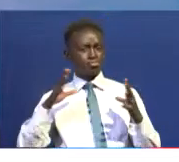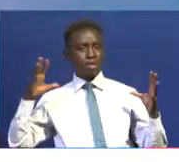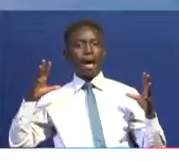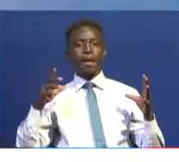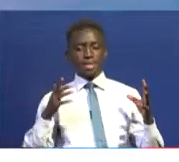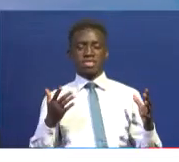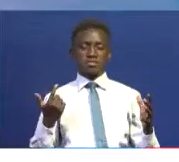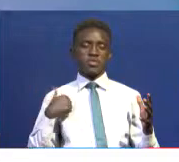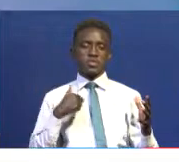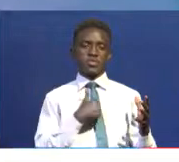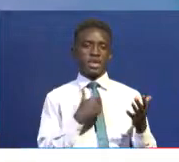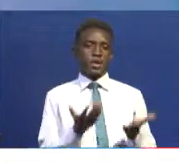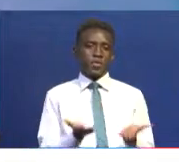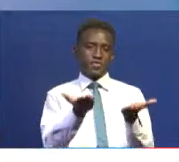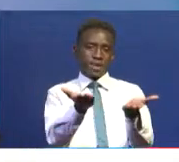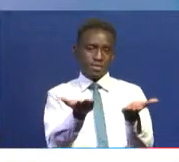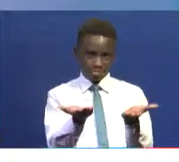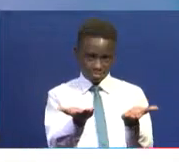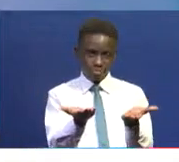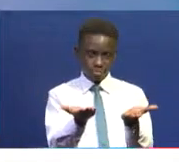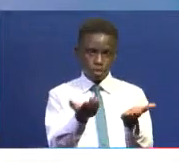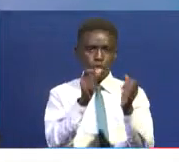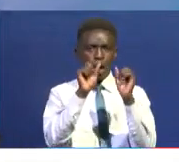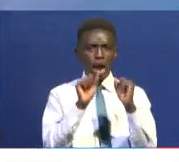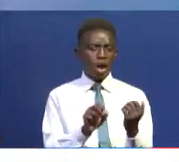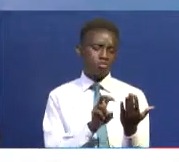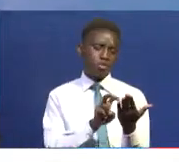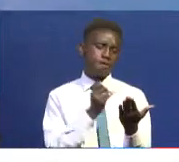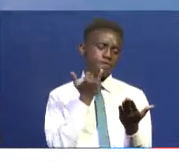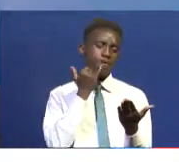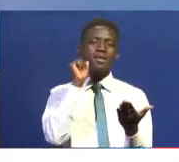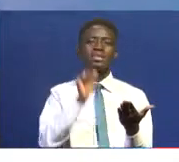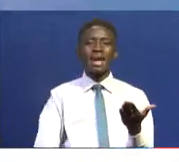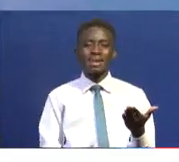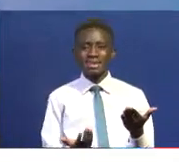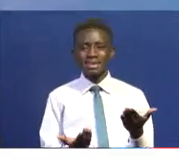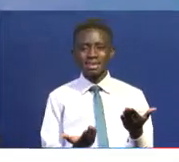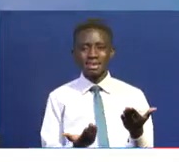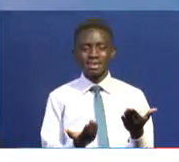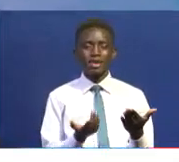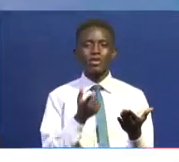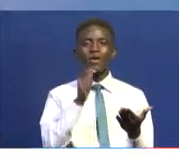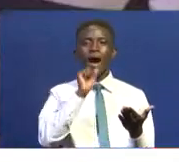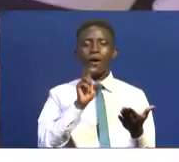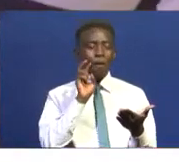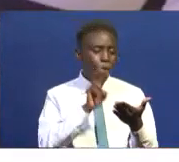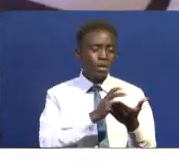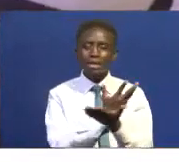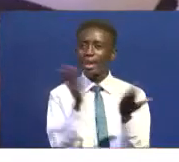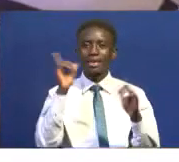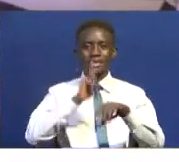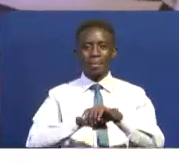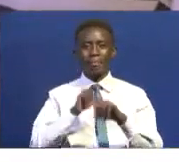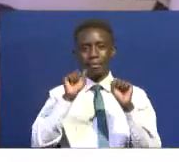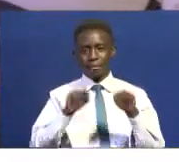to watch it on your phone, wherever you are, whatever time. So it's not time. You can watch it whatever time you want.